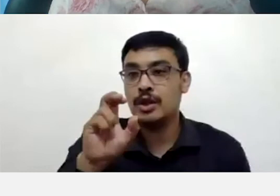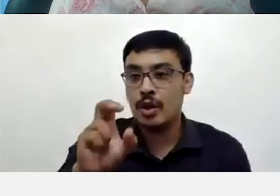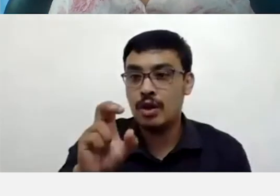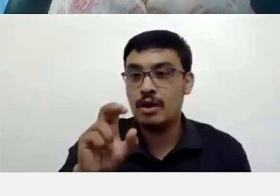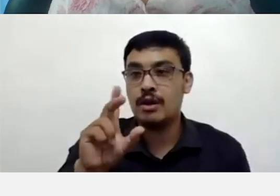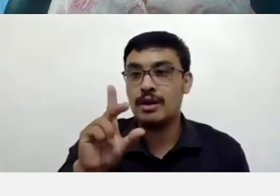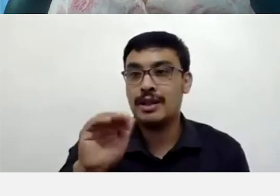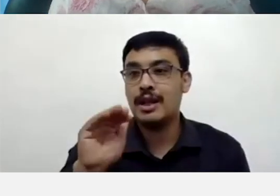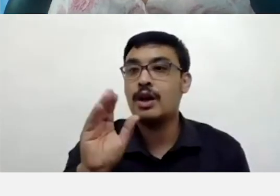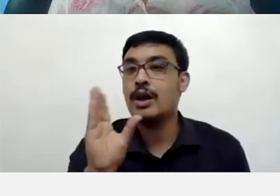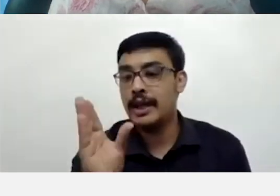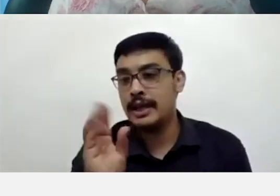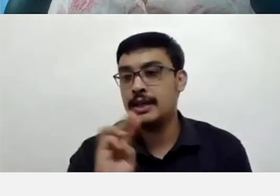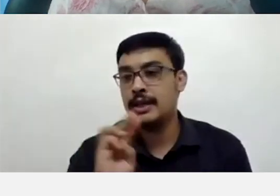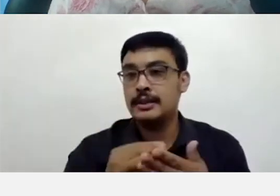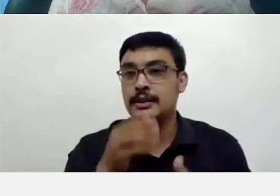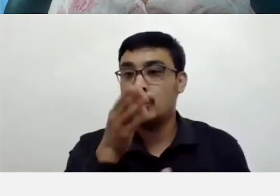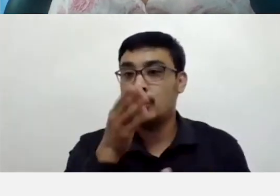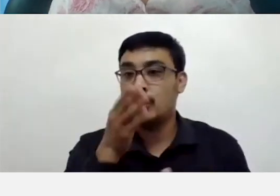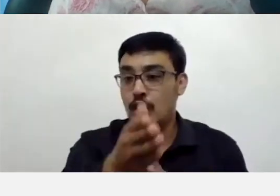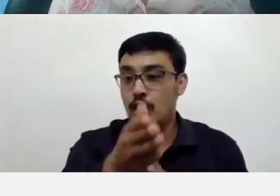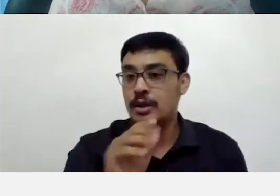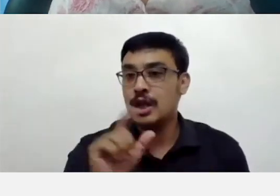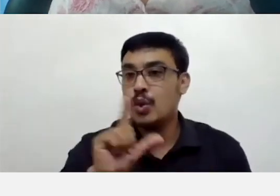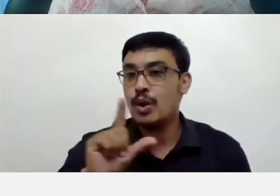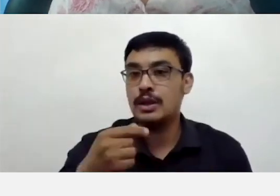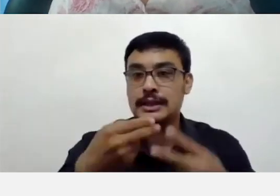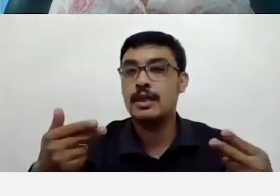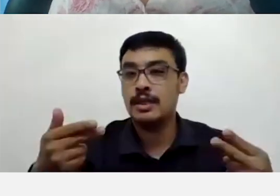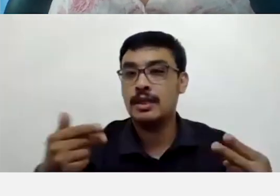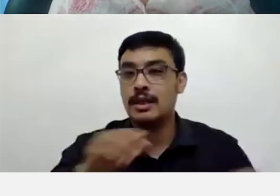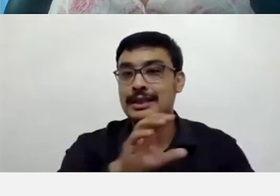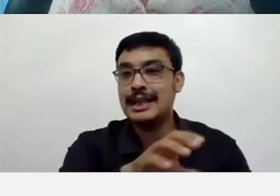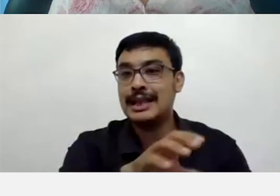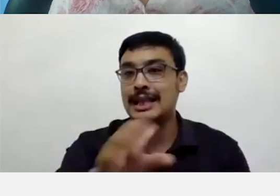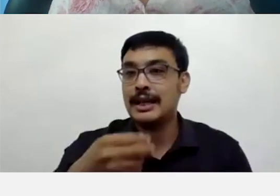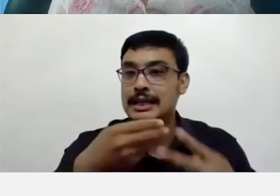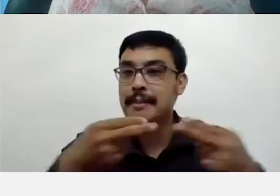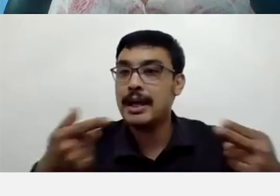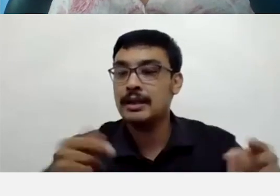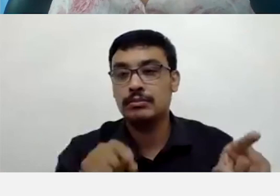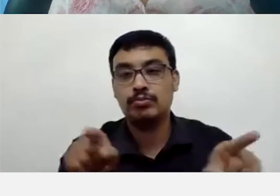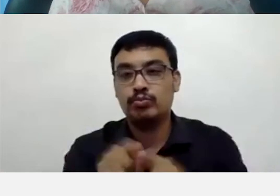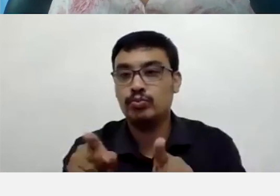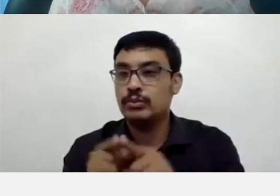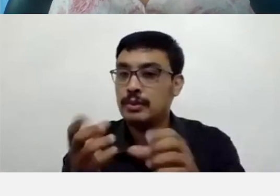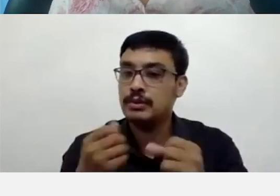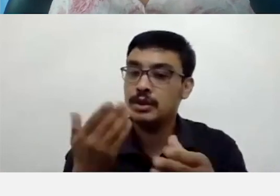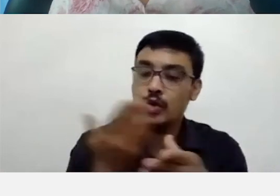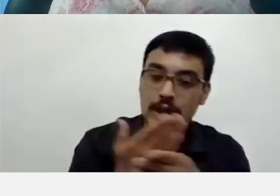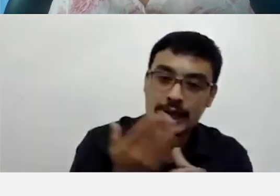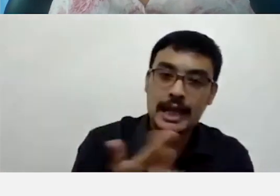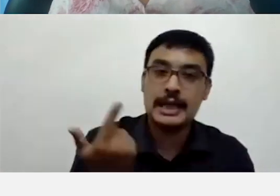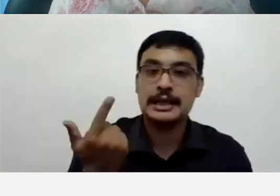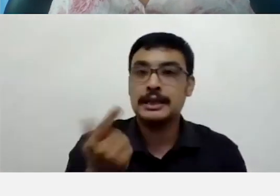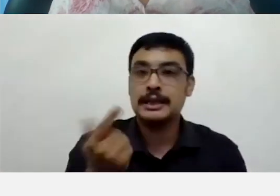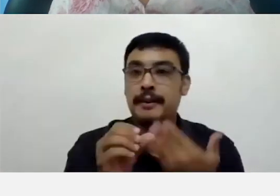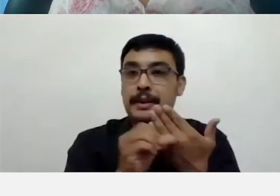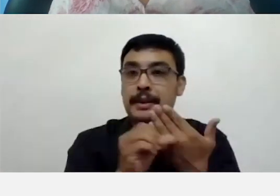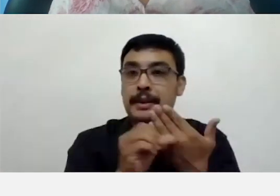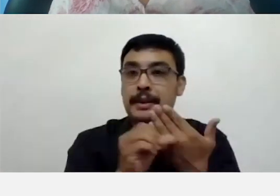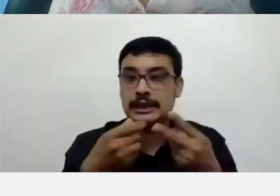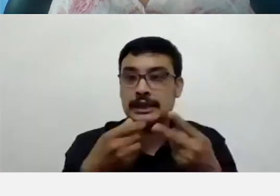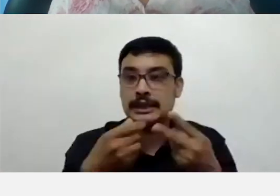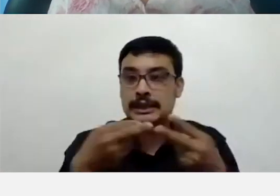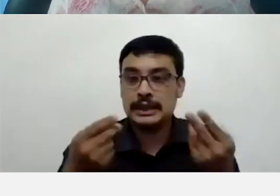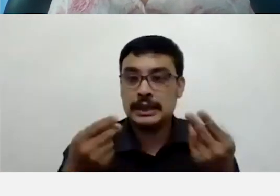product, and here is one of the picture with the vegetables, and behind the lady, you can find the kitchen utensil